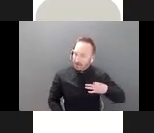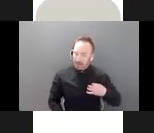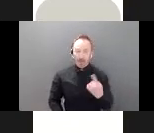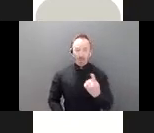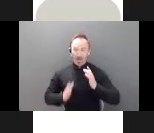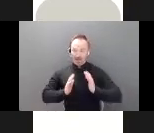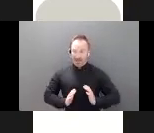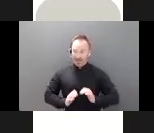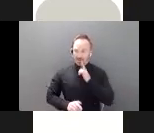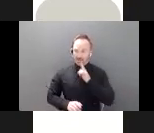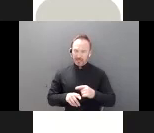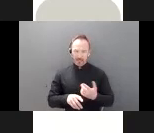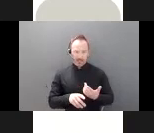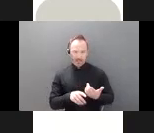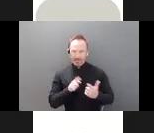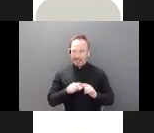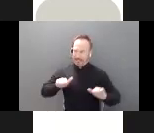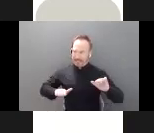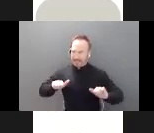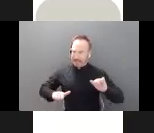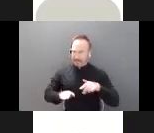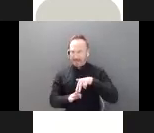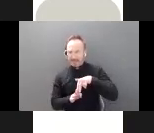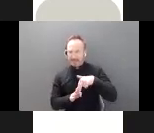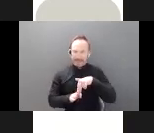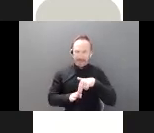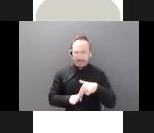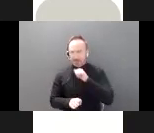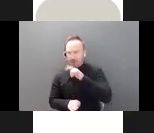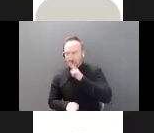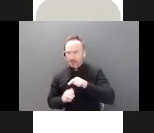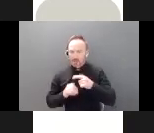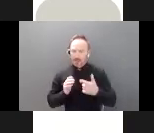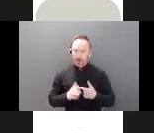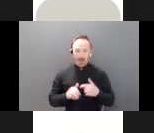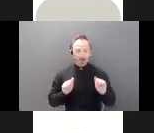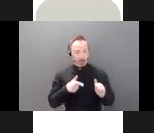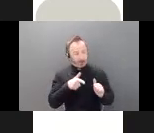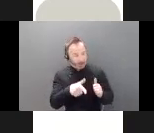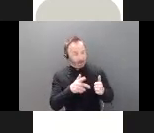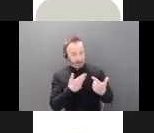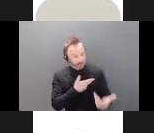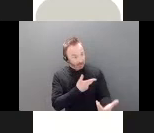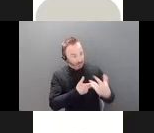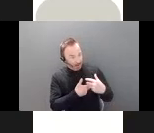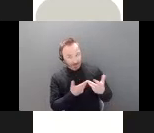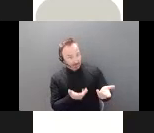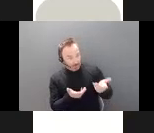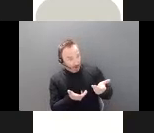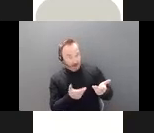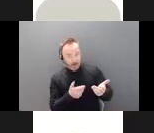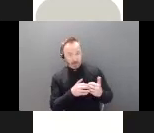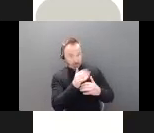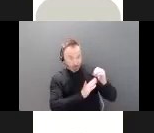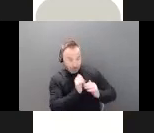the process, and an invitation to reassess, do they want to be in this process? Is this something that feels comfortable for